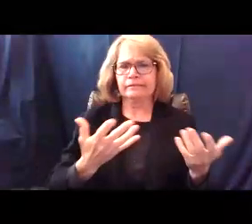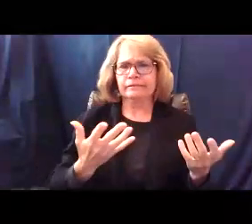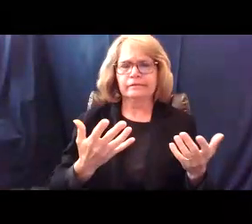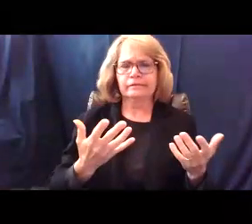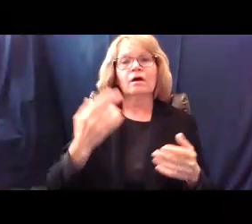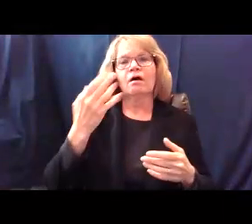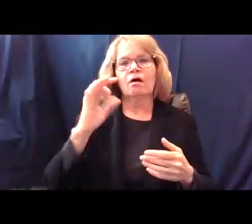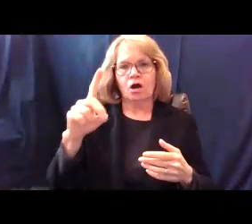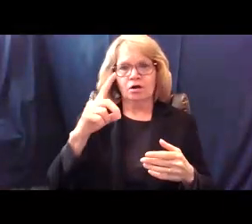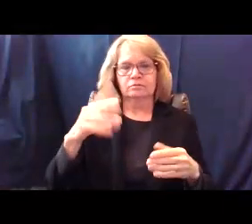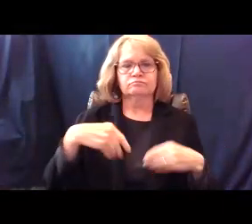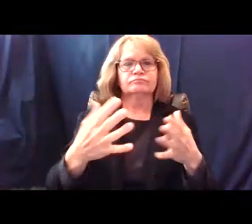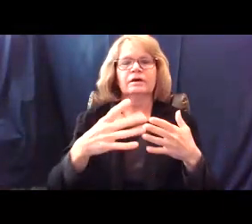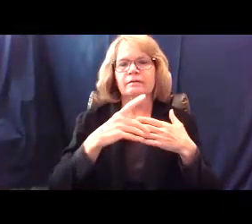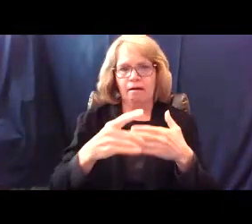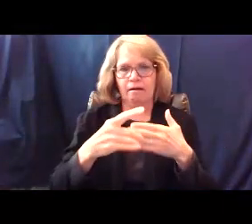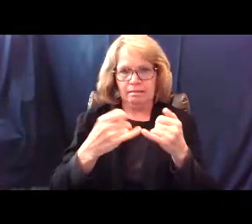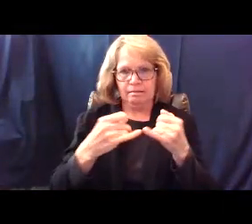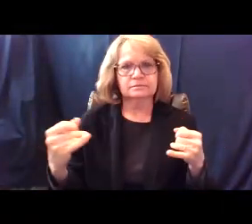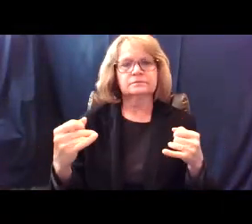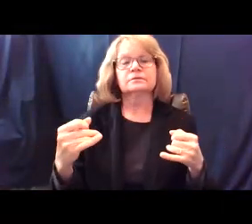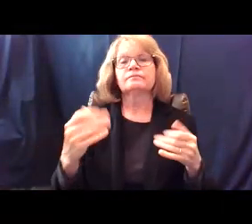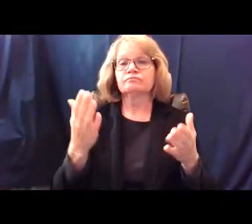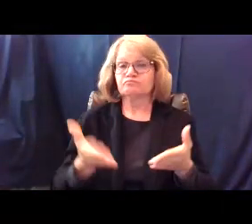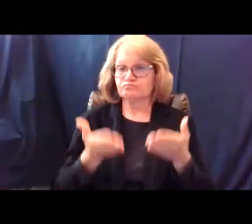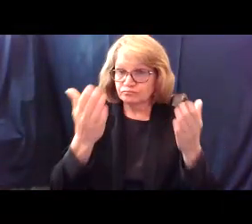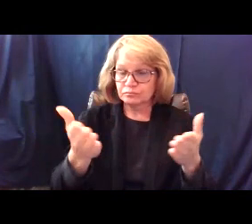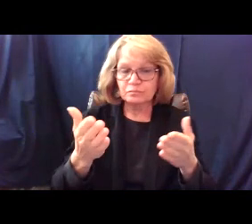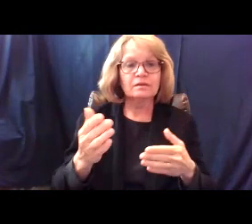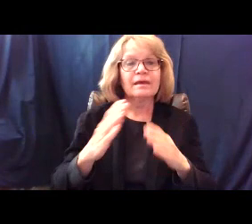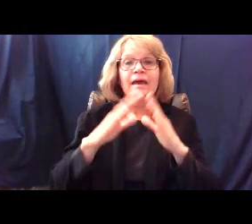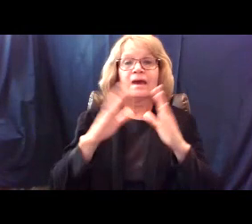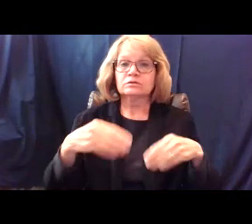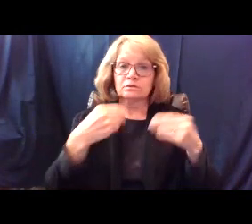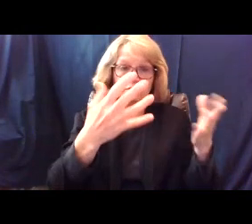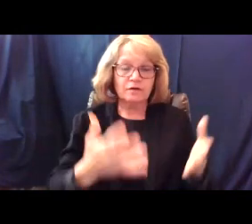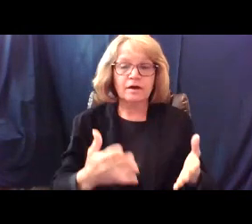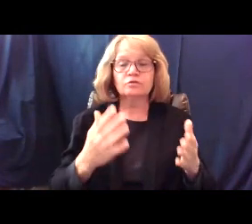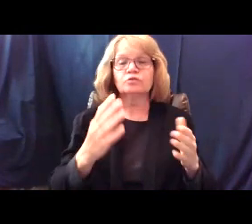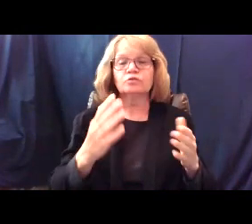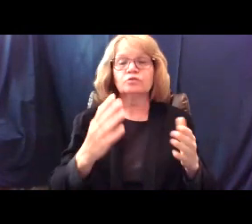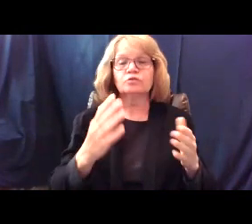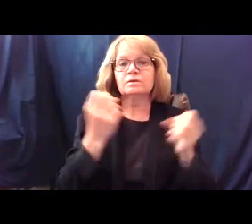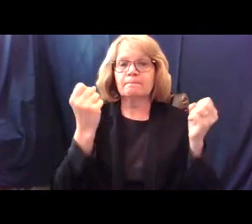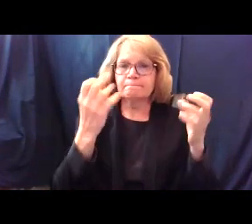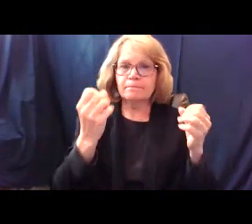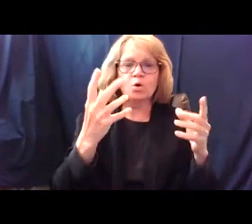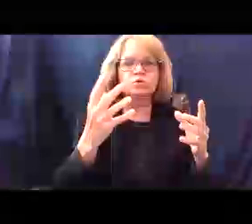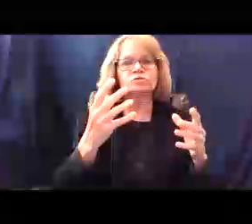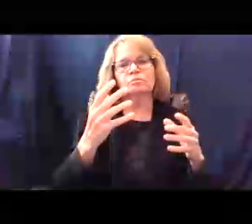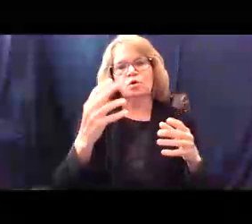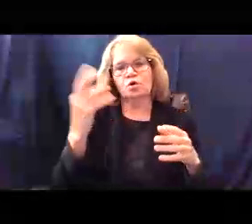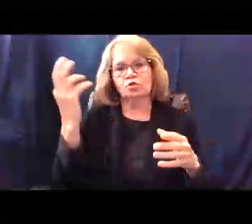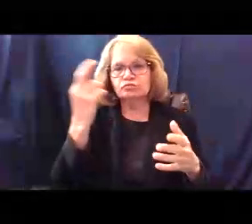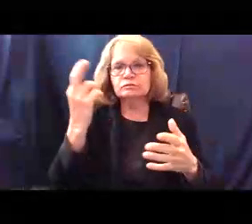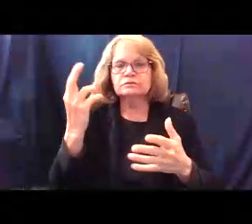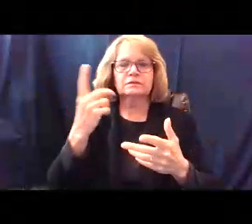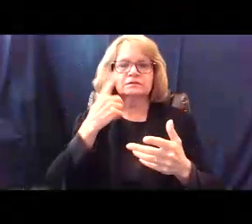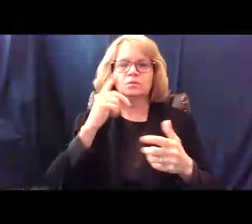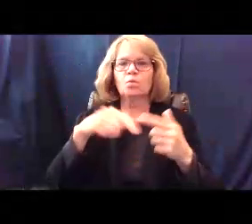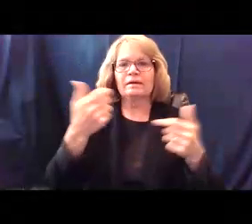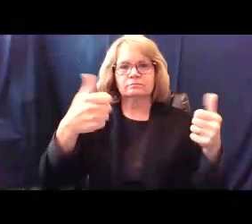this, and it's recommended that a housing provider use multiple facts when approving or denying an applicant. And those